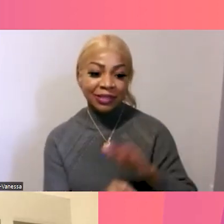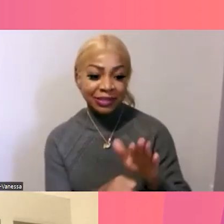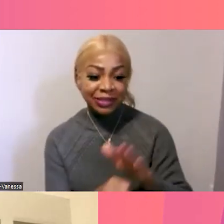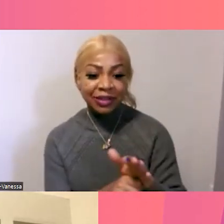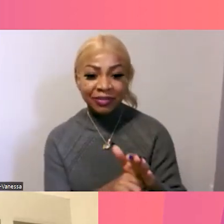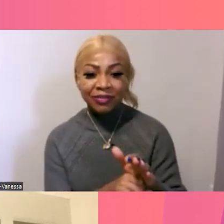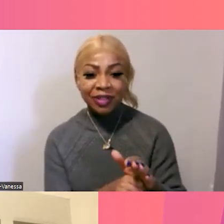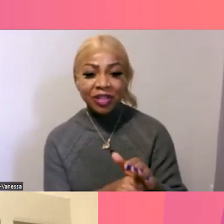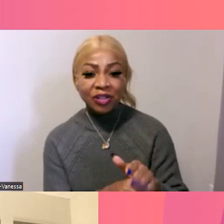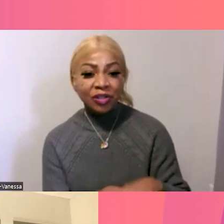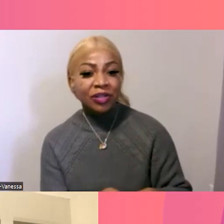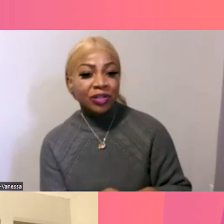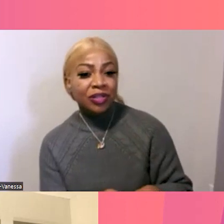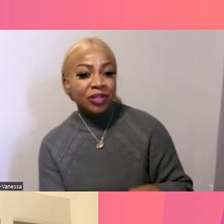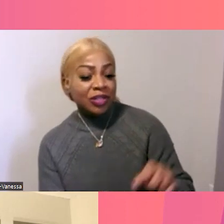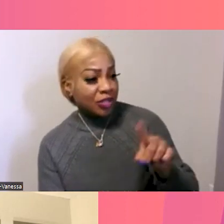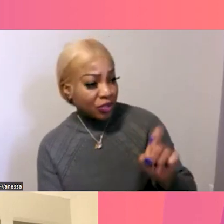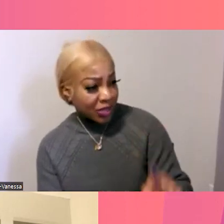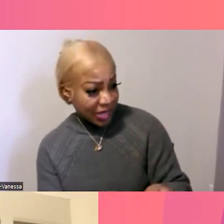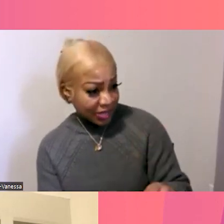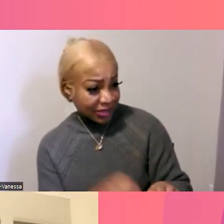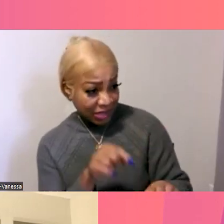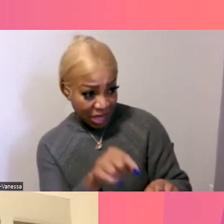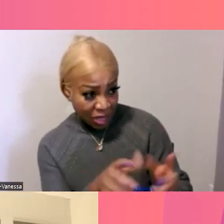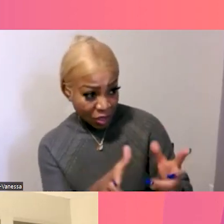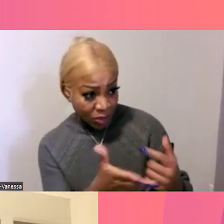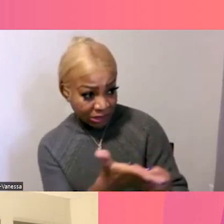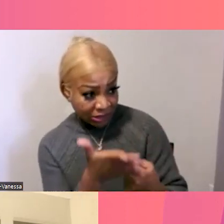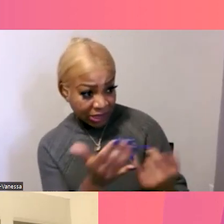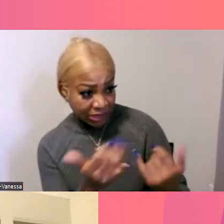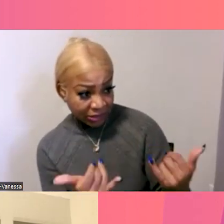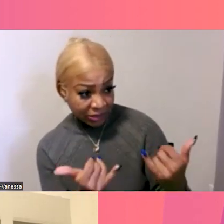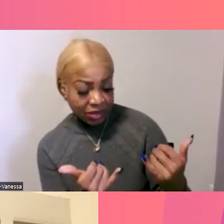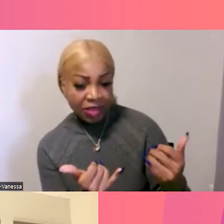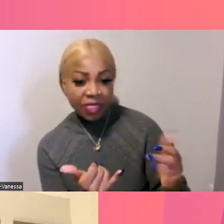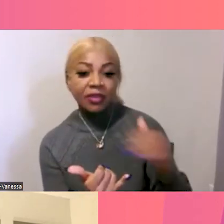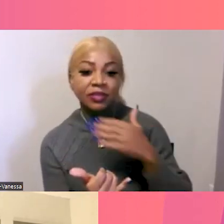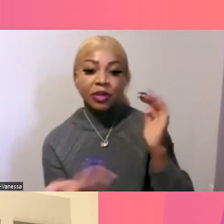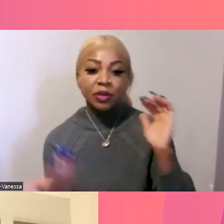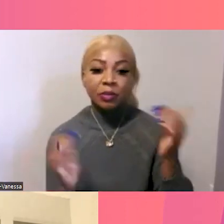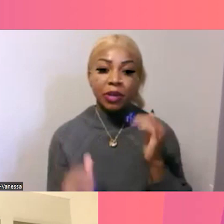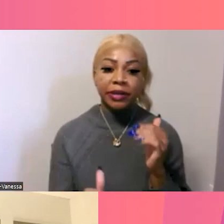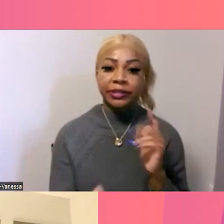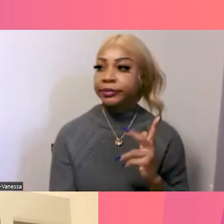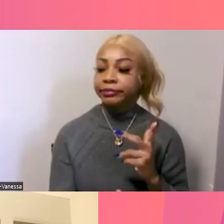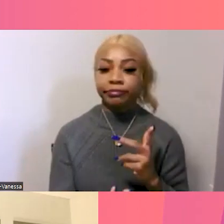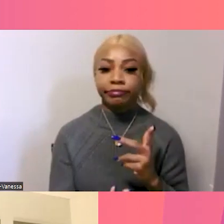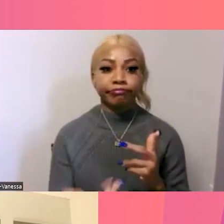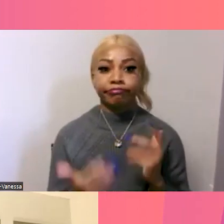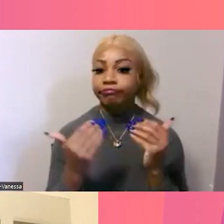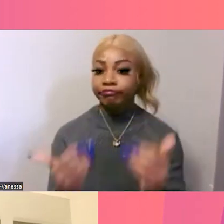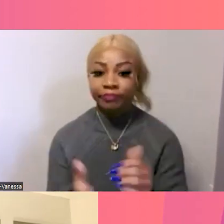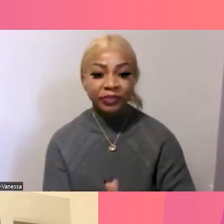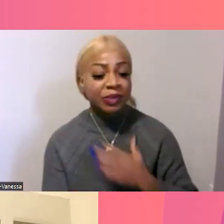asking your patient, is this something you want to explore today? If it comes up in conversation, really we would say, just